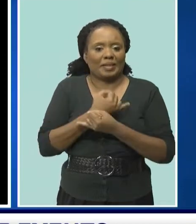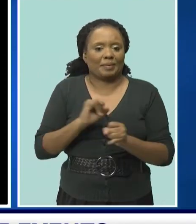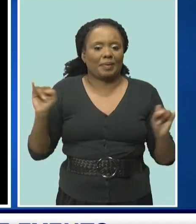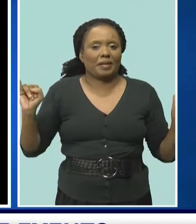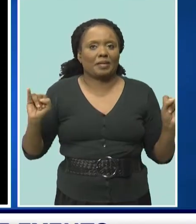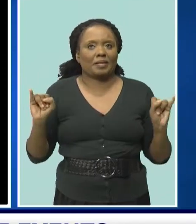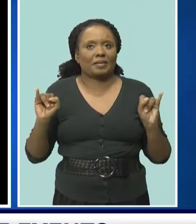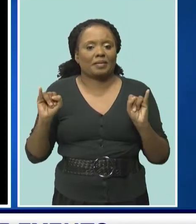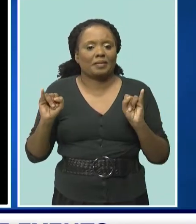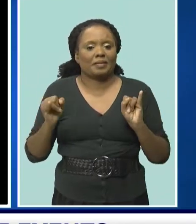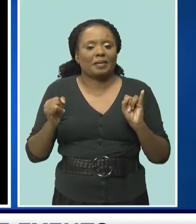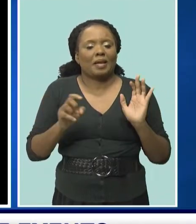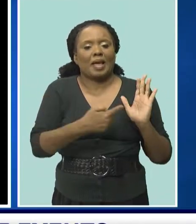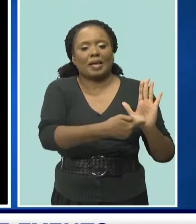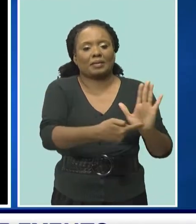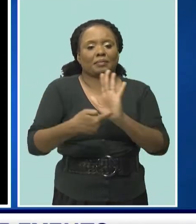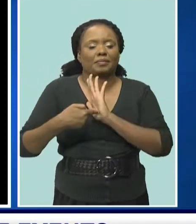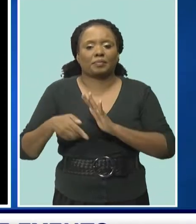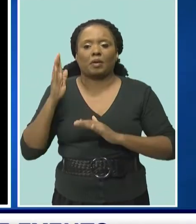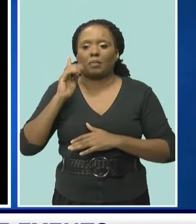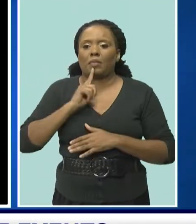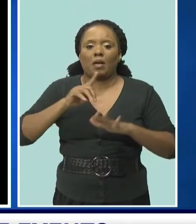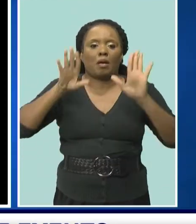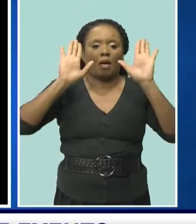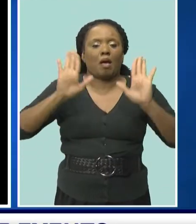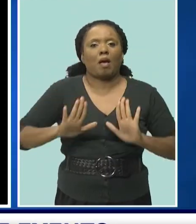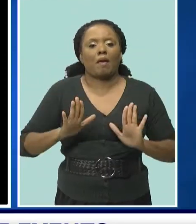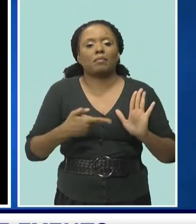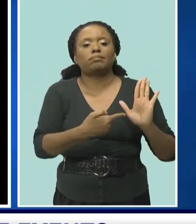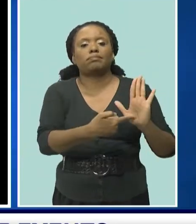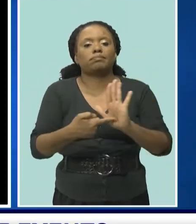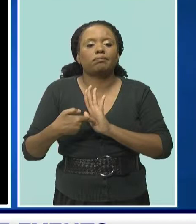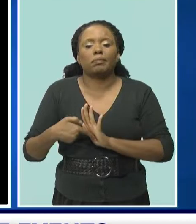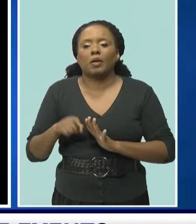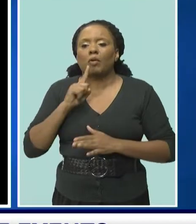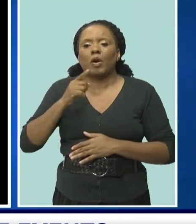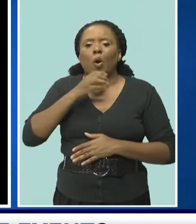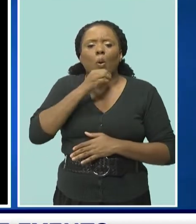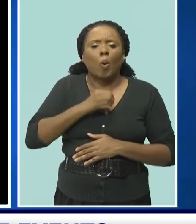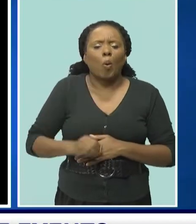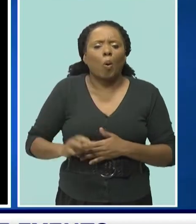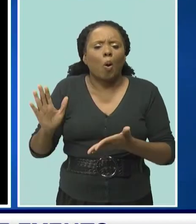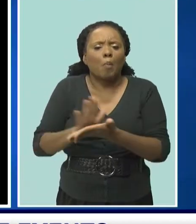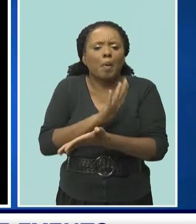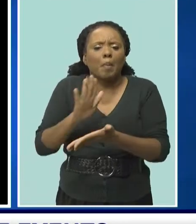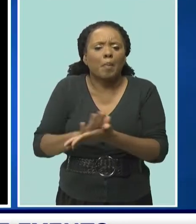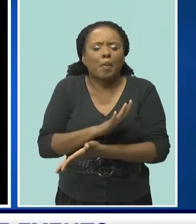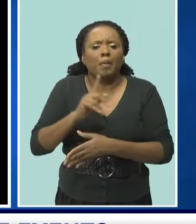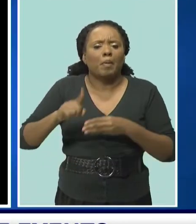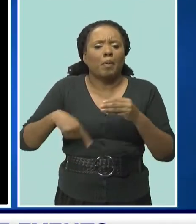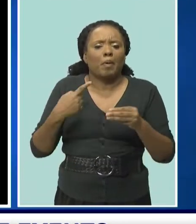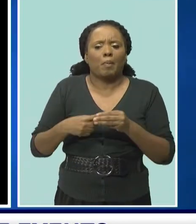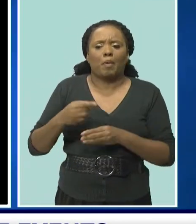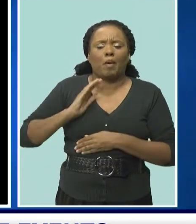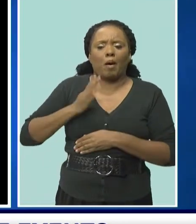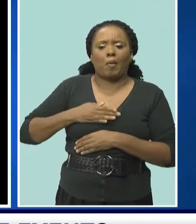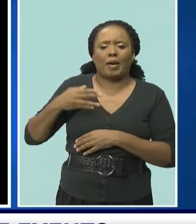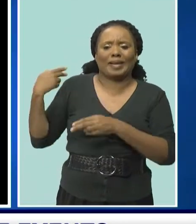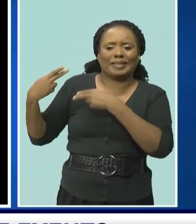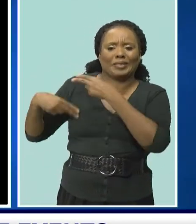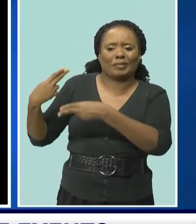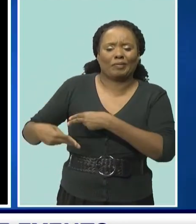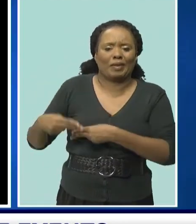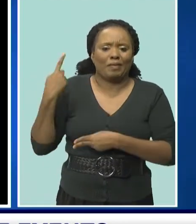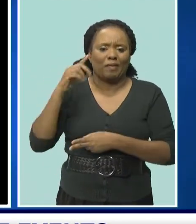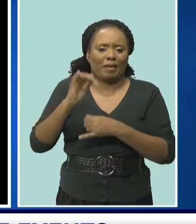which will be a fascinating display of a lot of the documents and artifacts and symbols of our independence that we